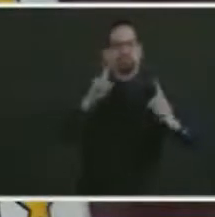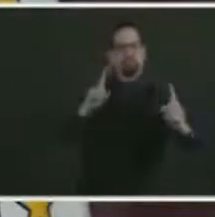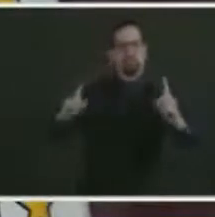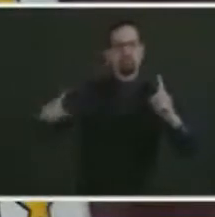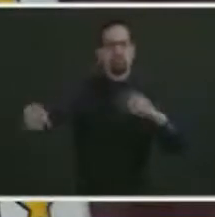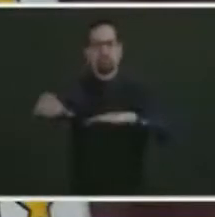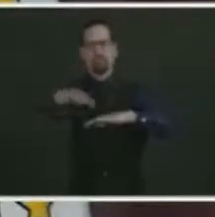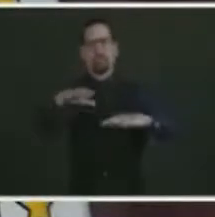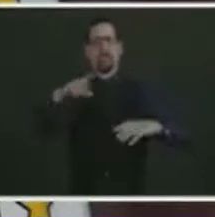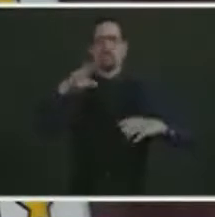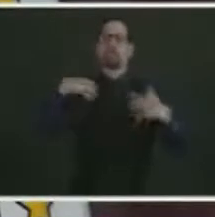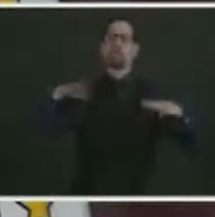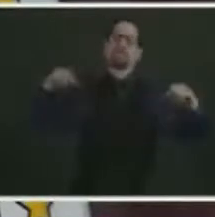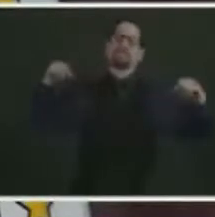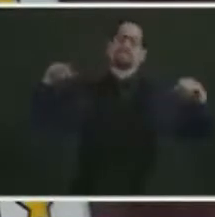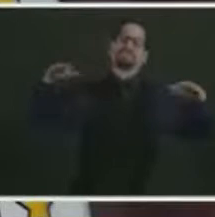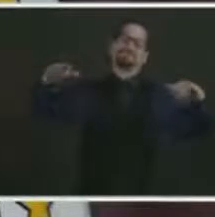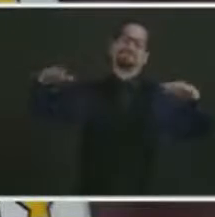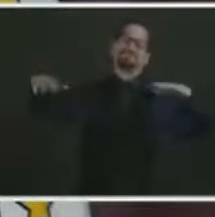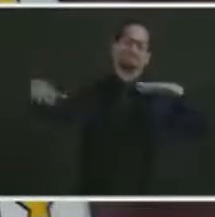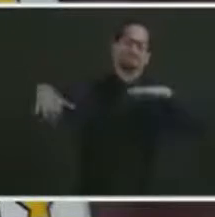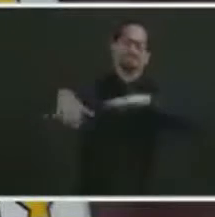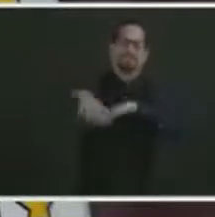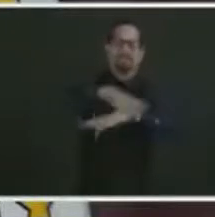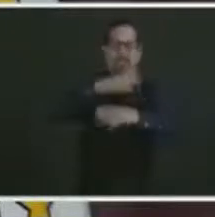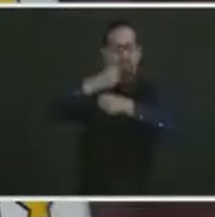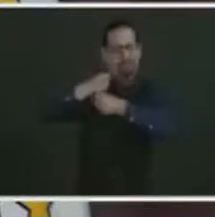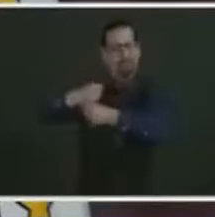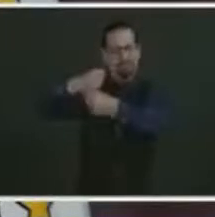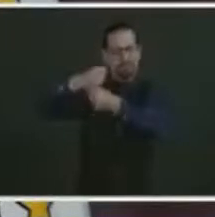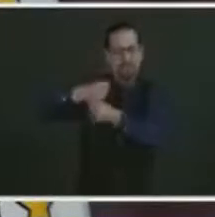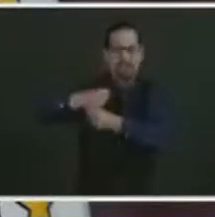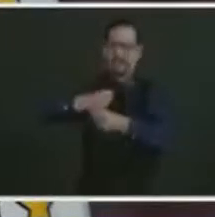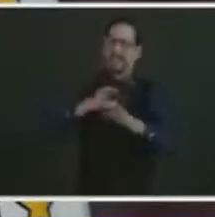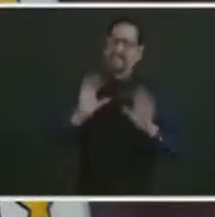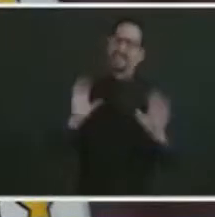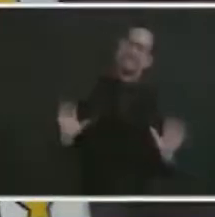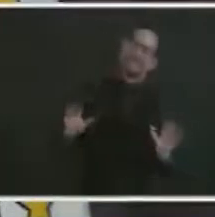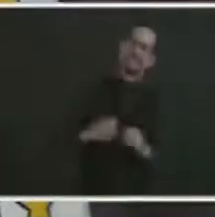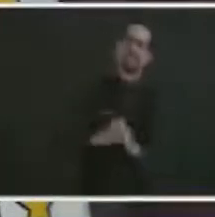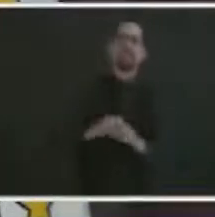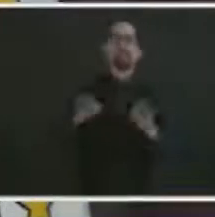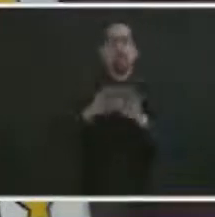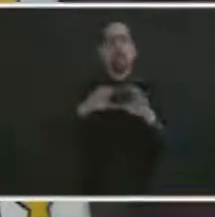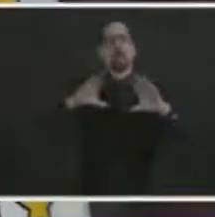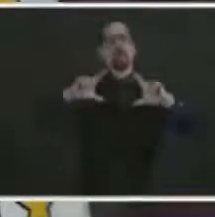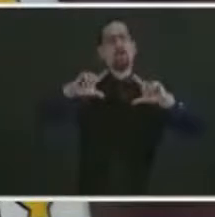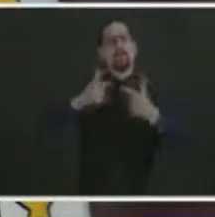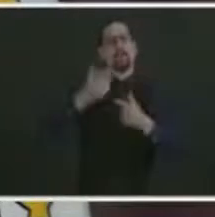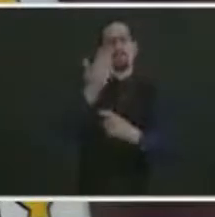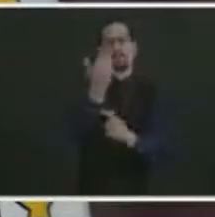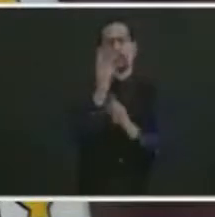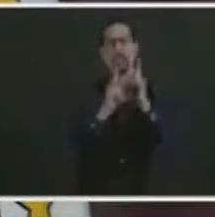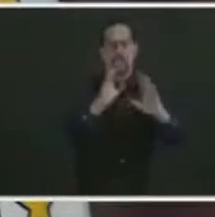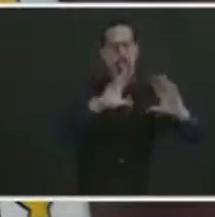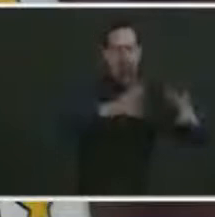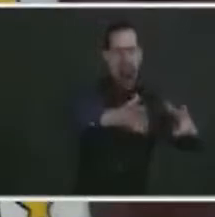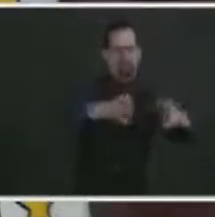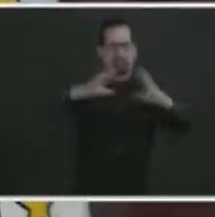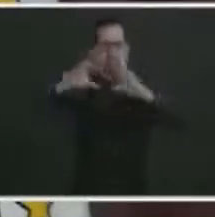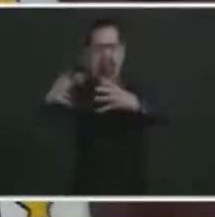crowd. And the Department of Health will be gently encouraging you and nudging you to keep that